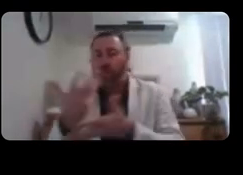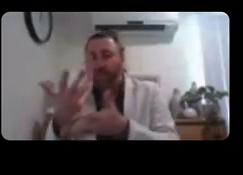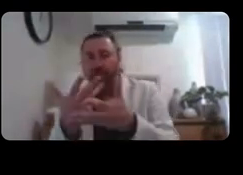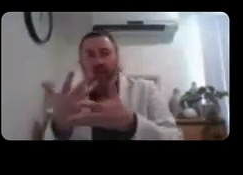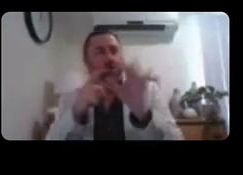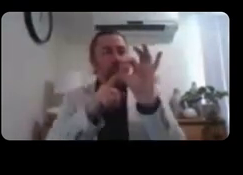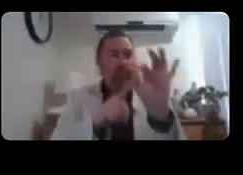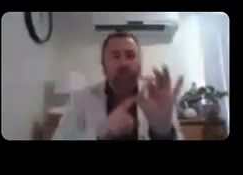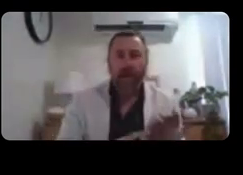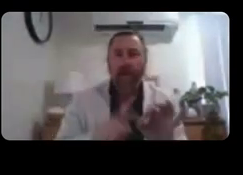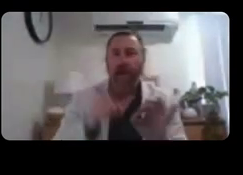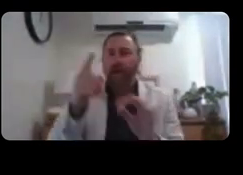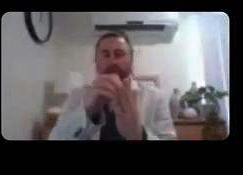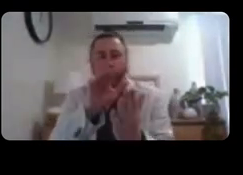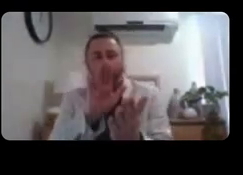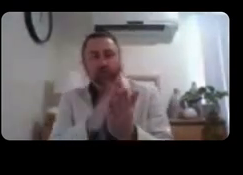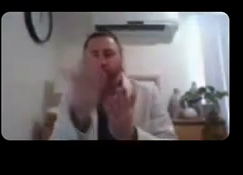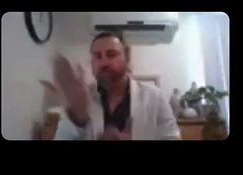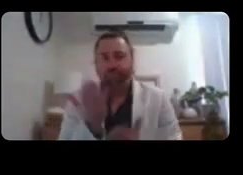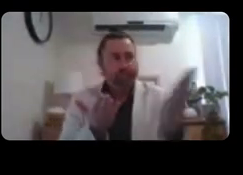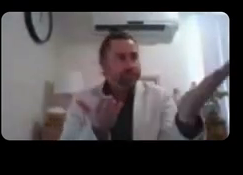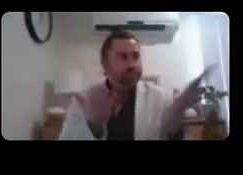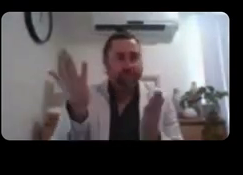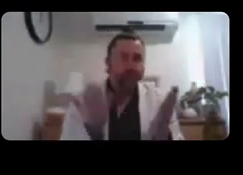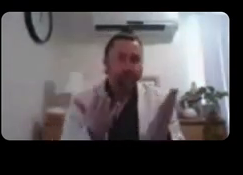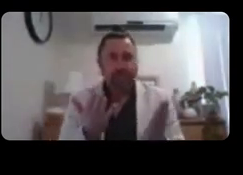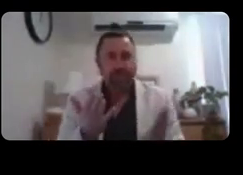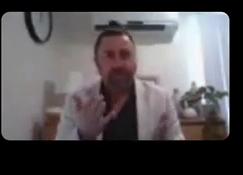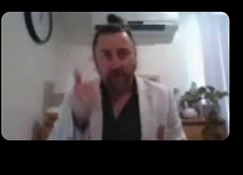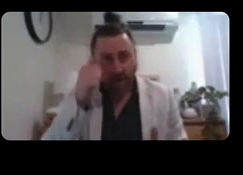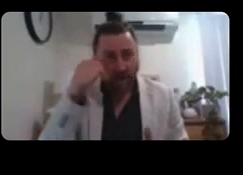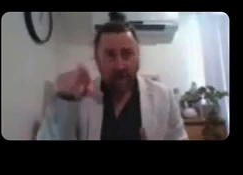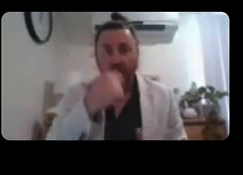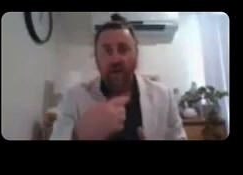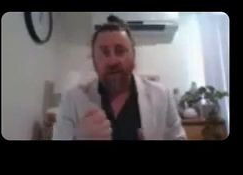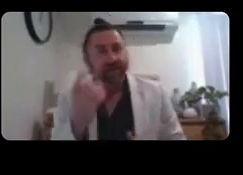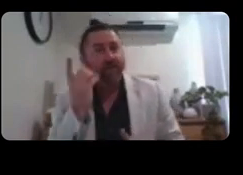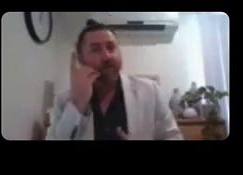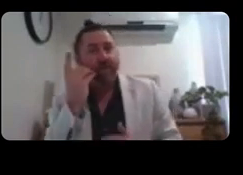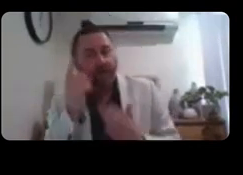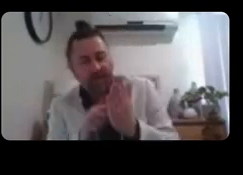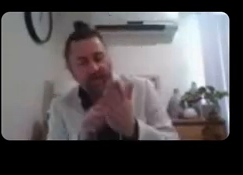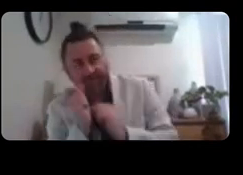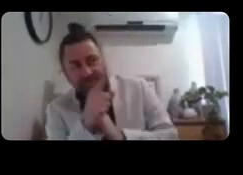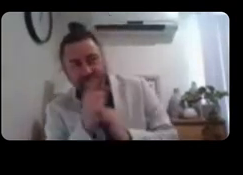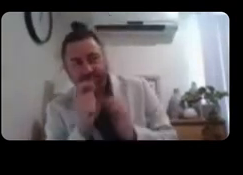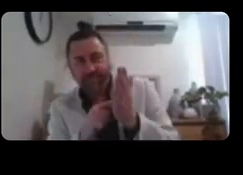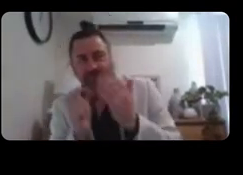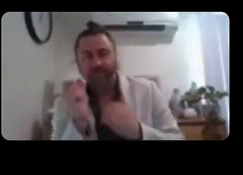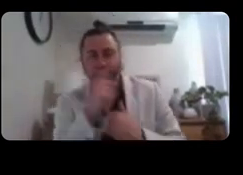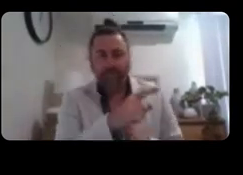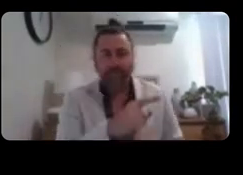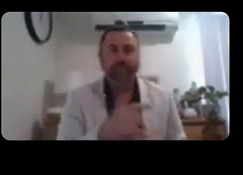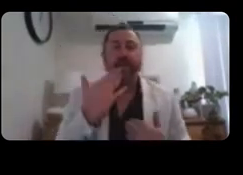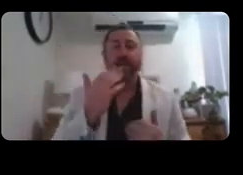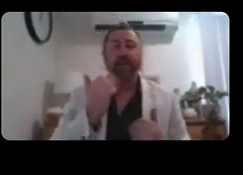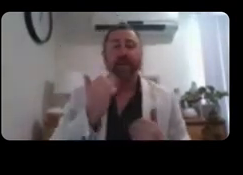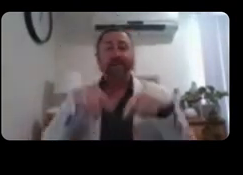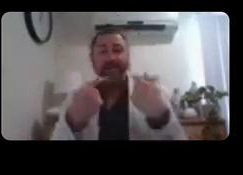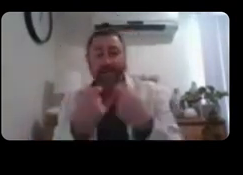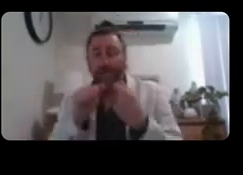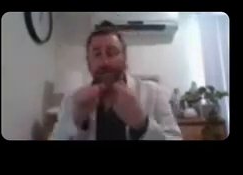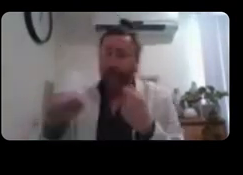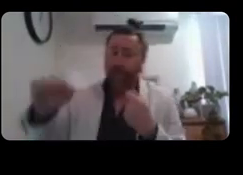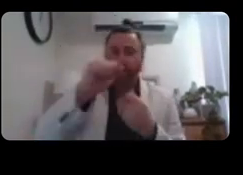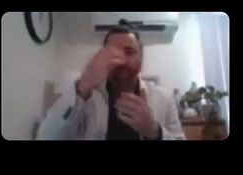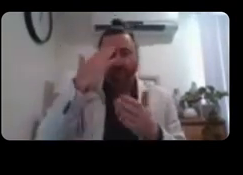the submissions, those of you who wrap my mobile phone out. I also want to thank my team who've put their expertise, their heart and